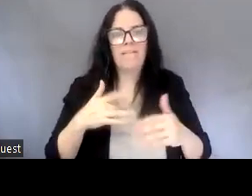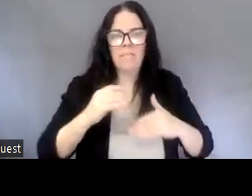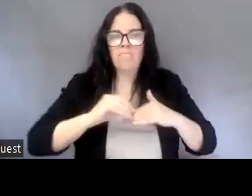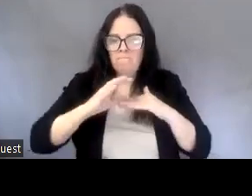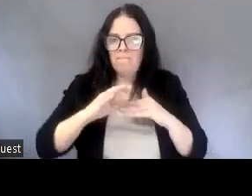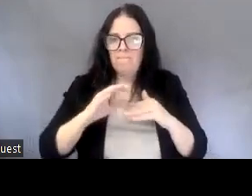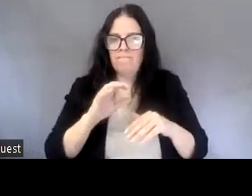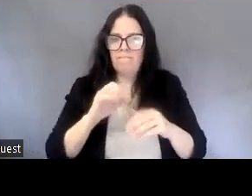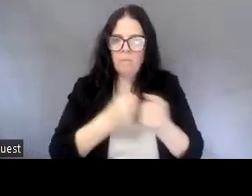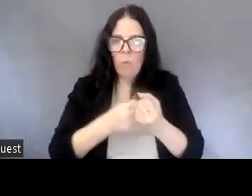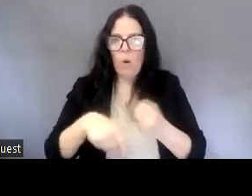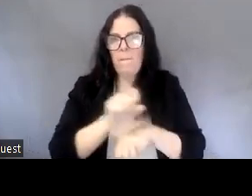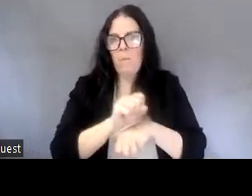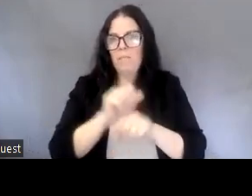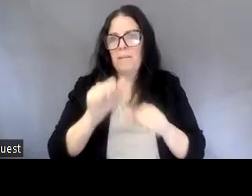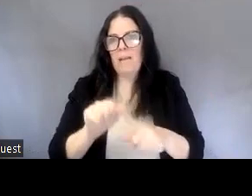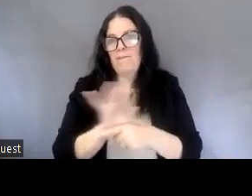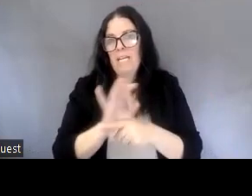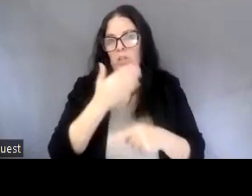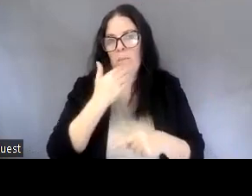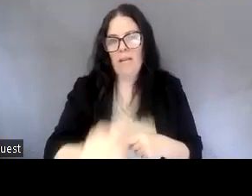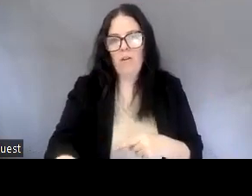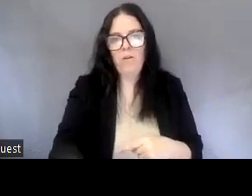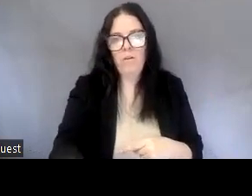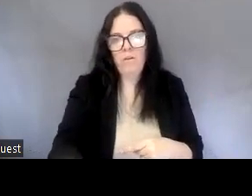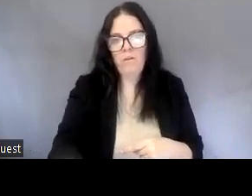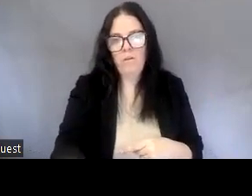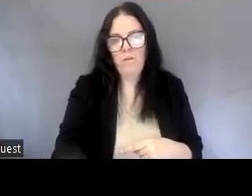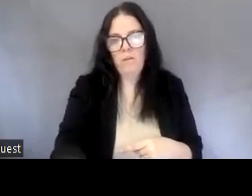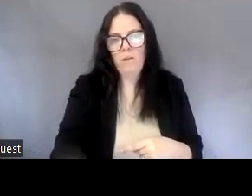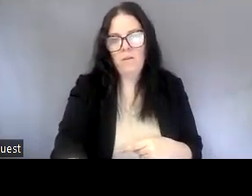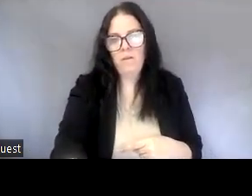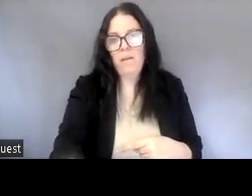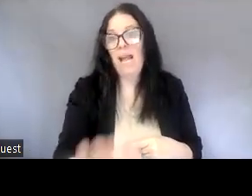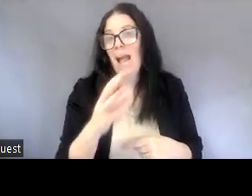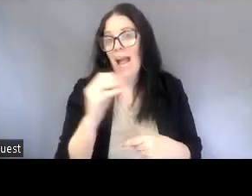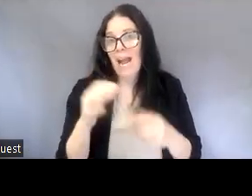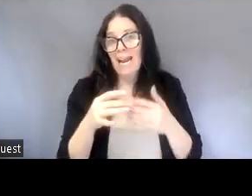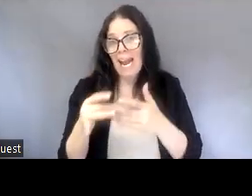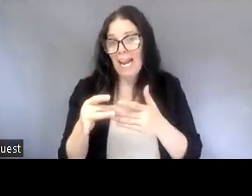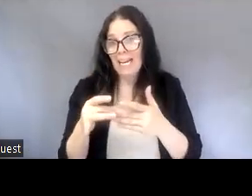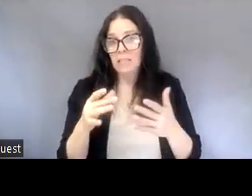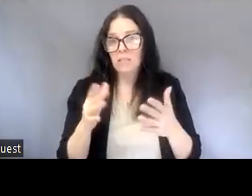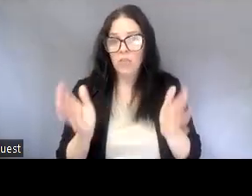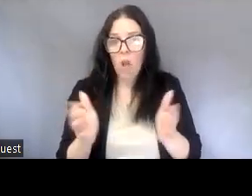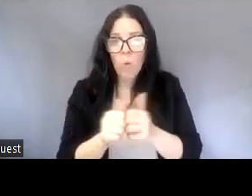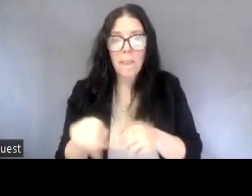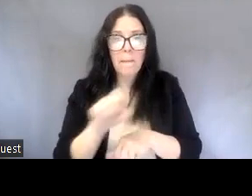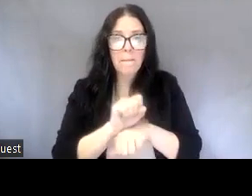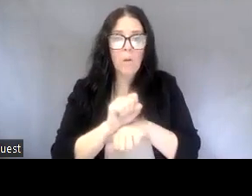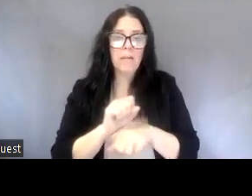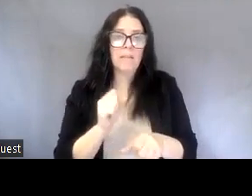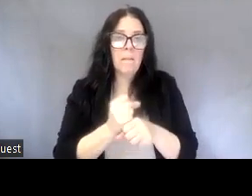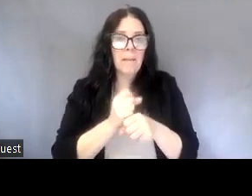employees, and helping them to be able to function better. So those are things, and guidance, talking to your employees, making sure that